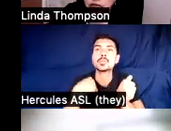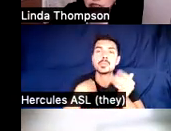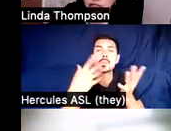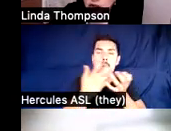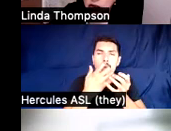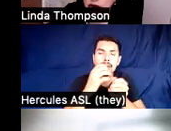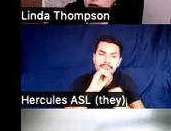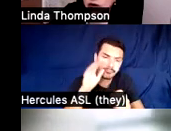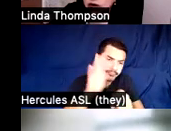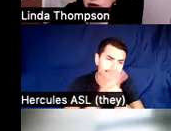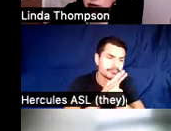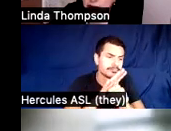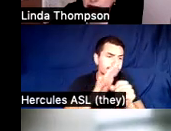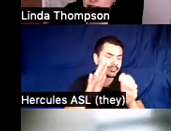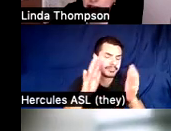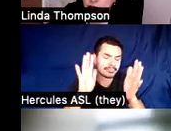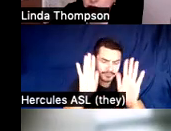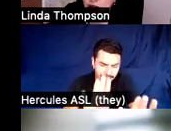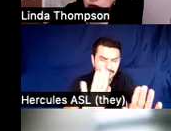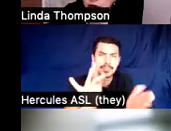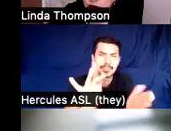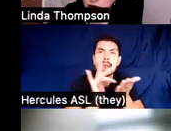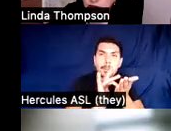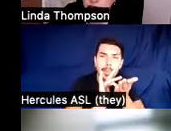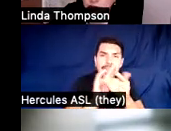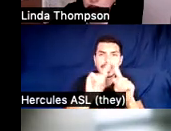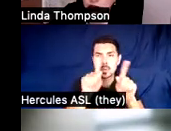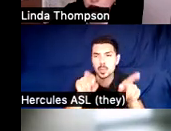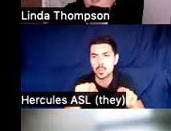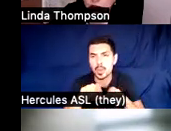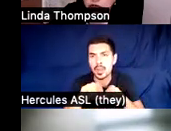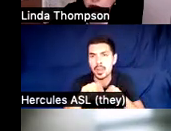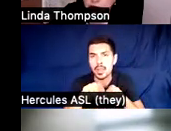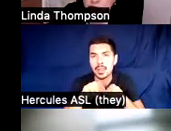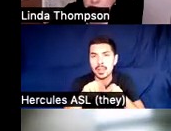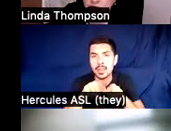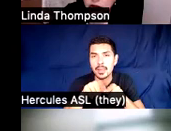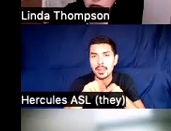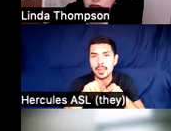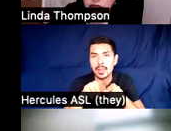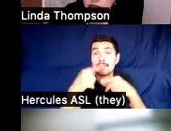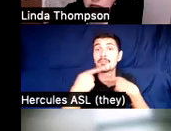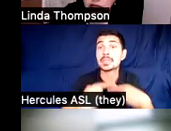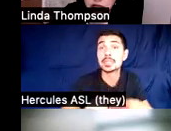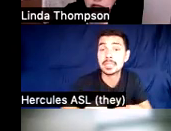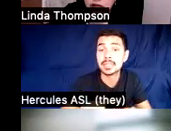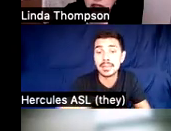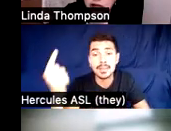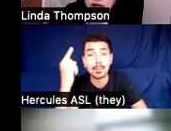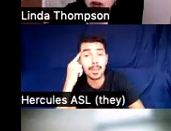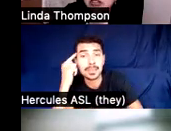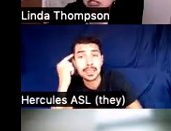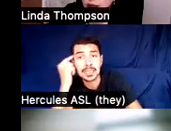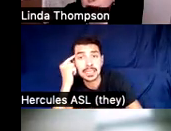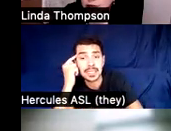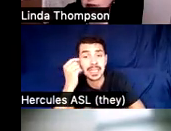to talk about that medicine wheel. How are we doing physically? How are we doing mentally? What are some things, sometimes